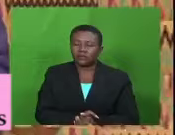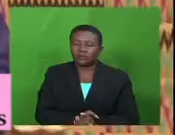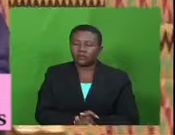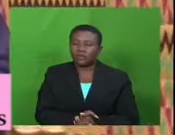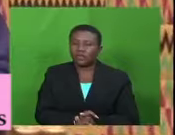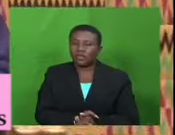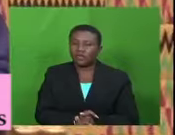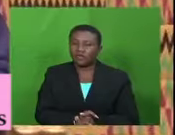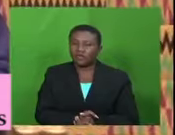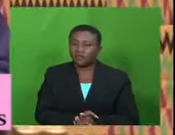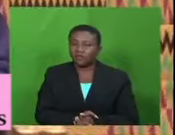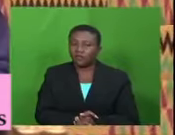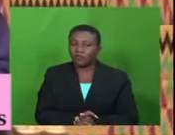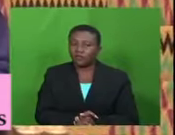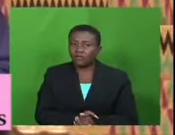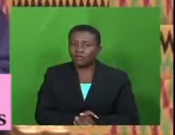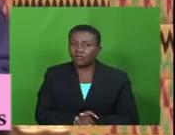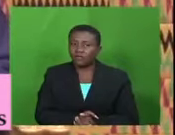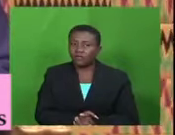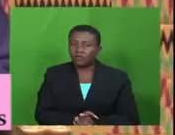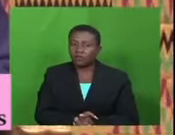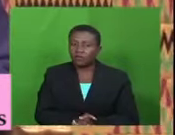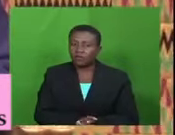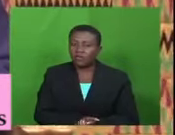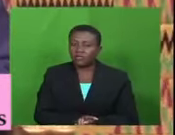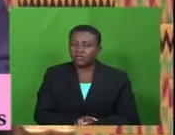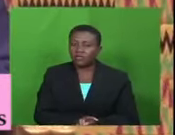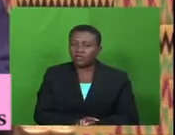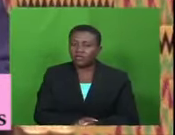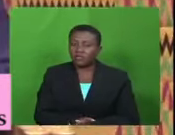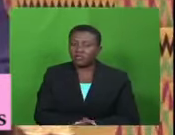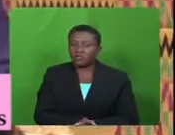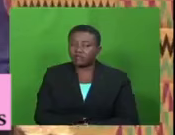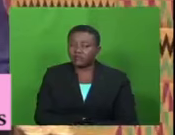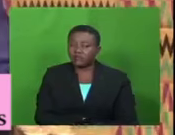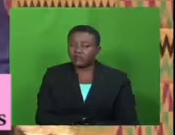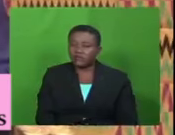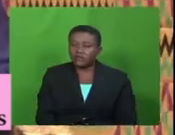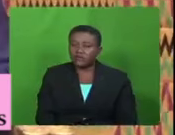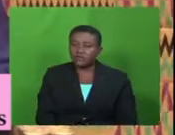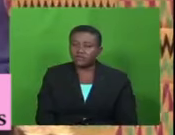who I understand has been nicknamed E. Bawumia.